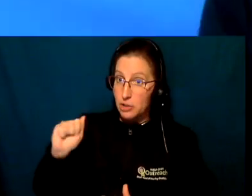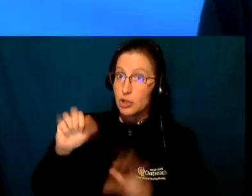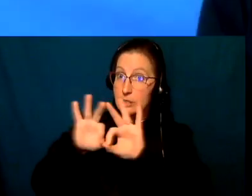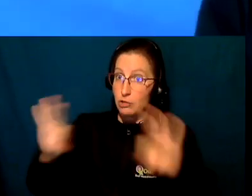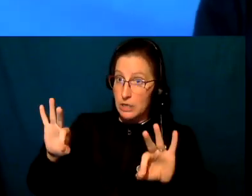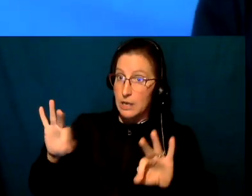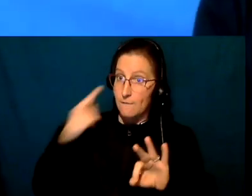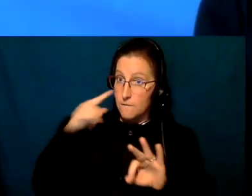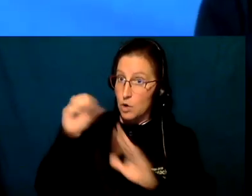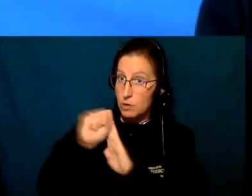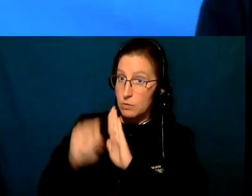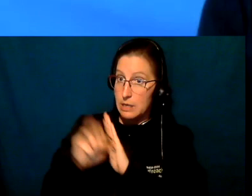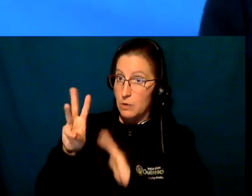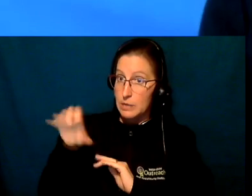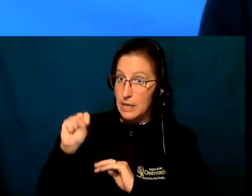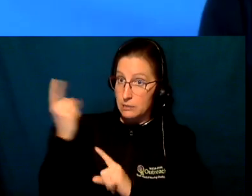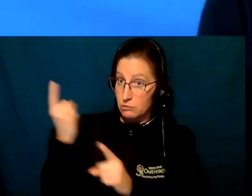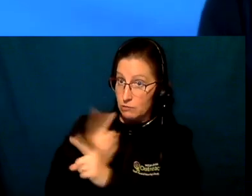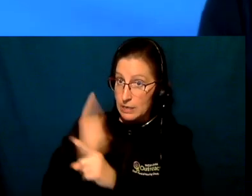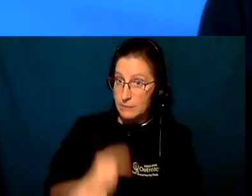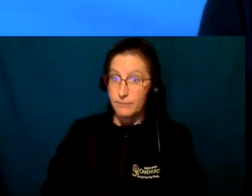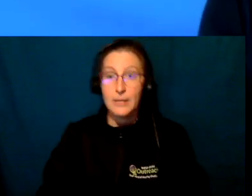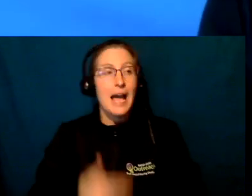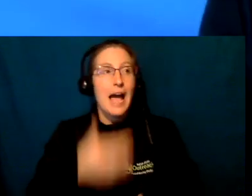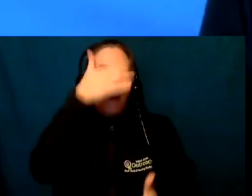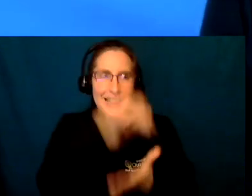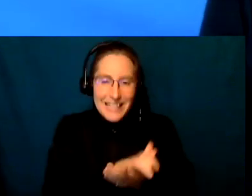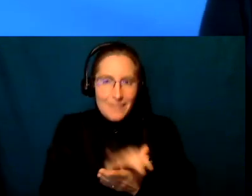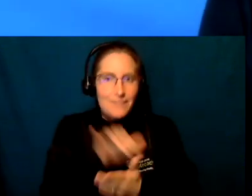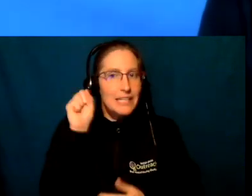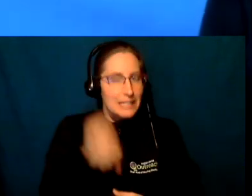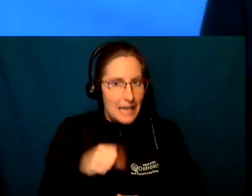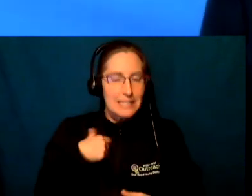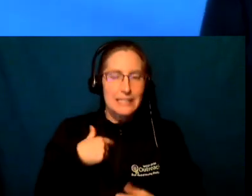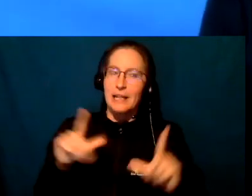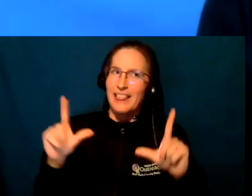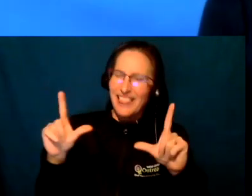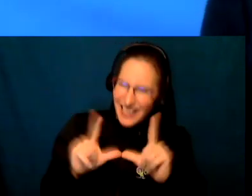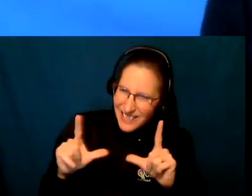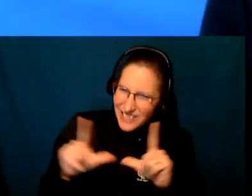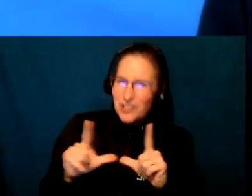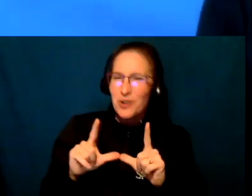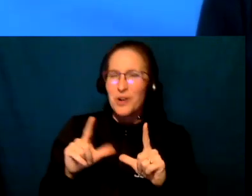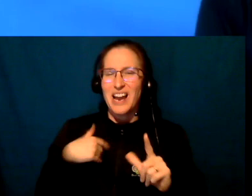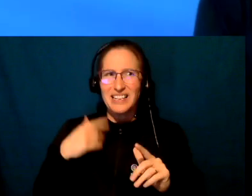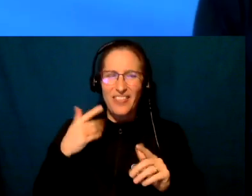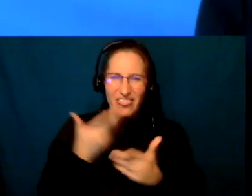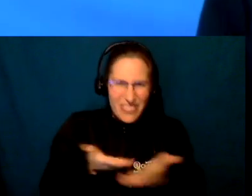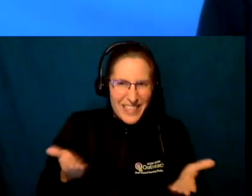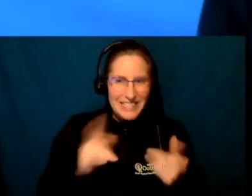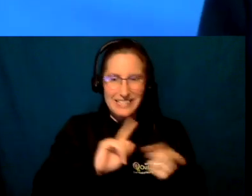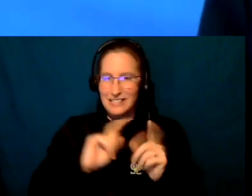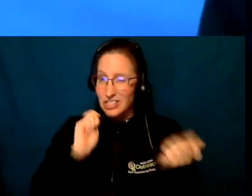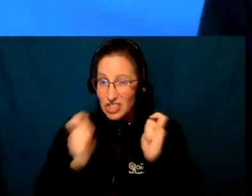I believe so. There's a lot of things that have been changing with licensure. Um, I don't actually, I